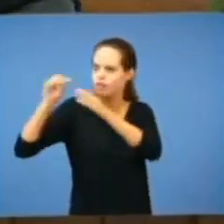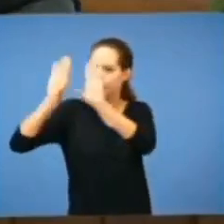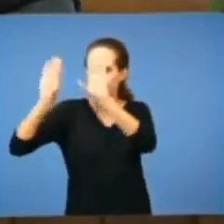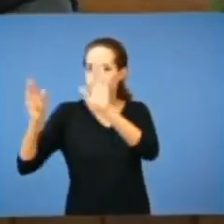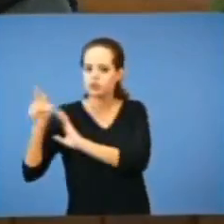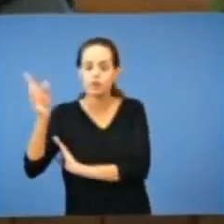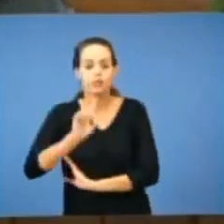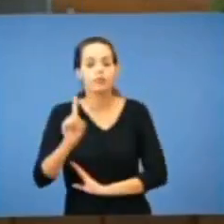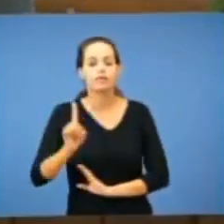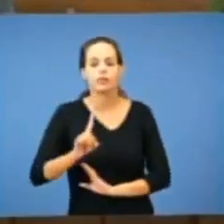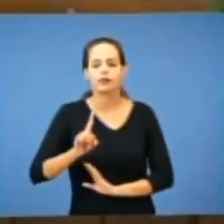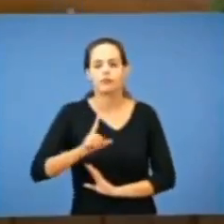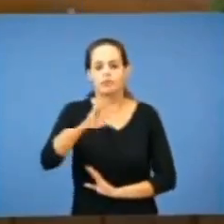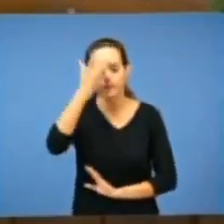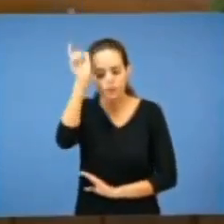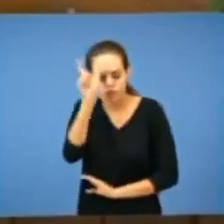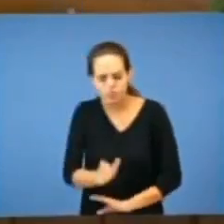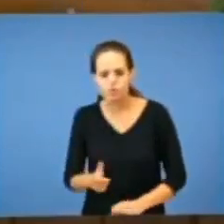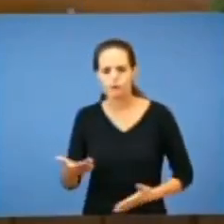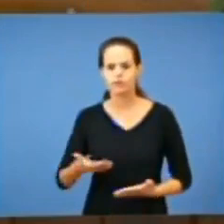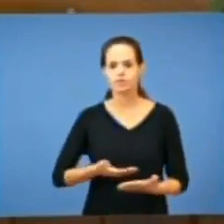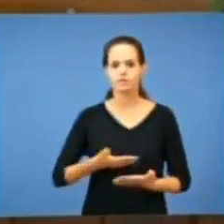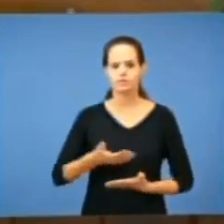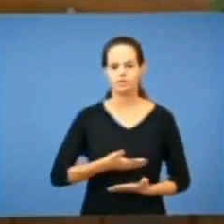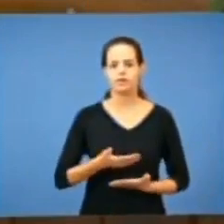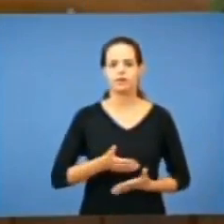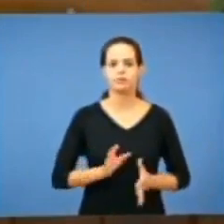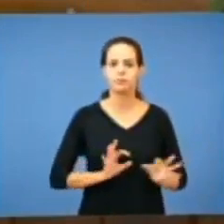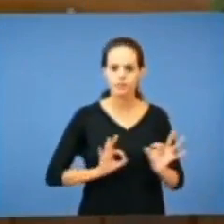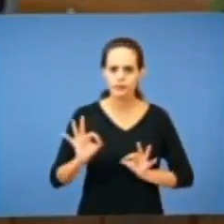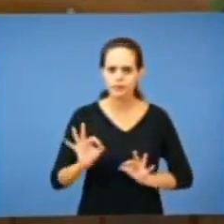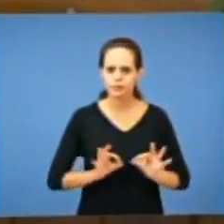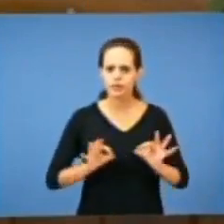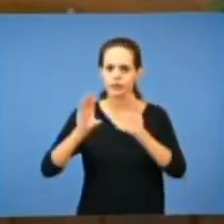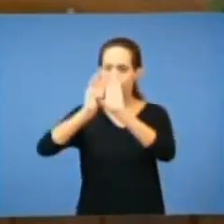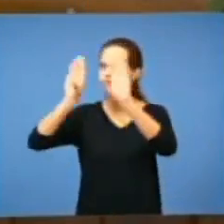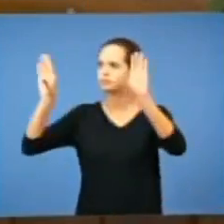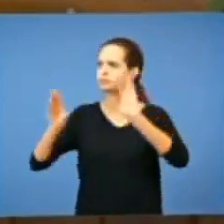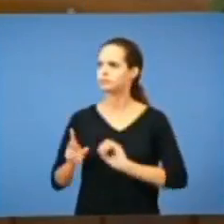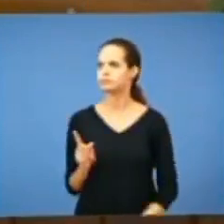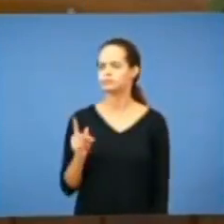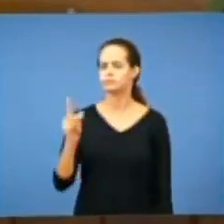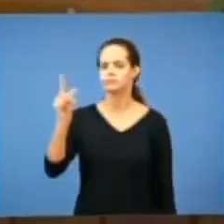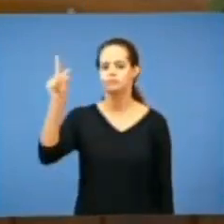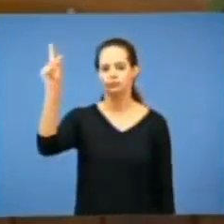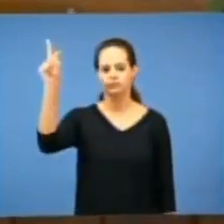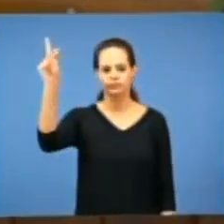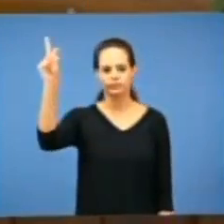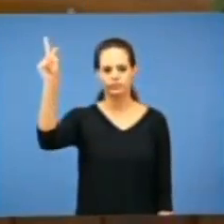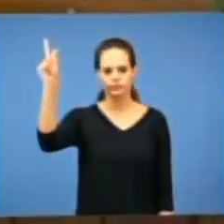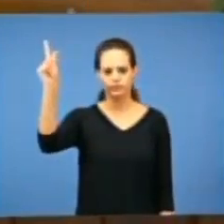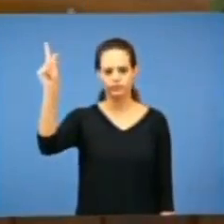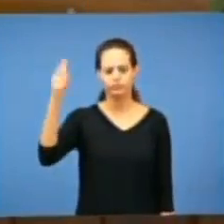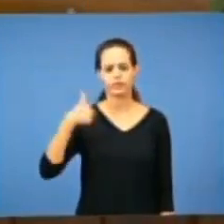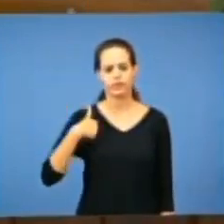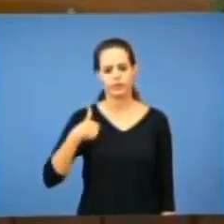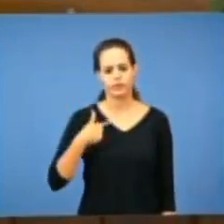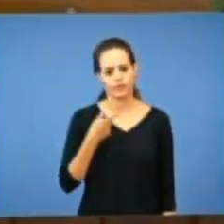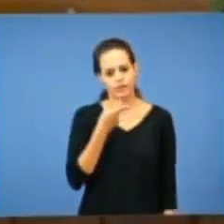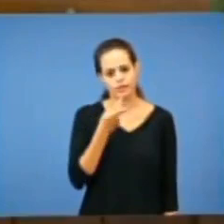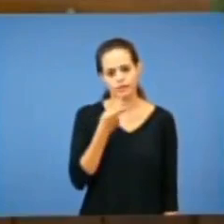The people that go are those that are prepared for eternity. See, my brethren, the book of Revelation. I was going to speak a little bit,